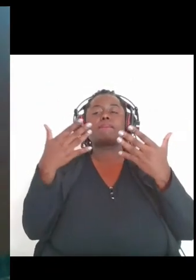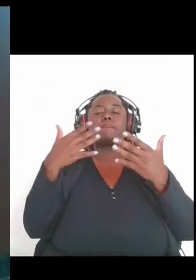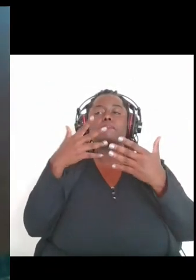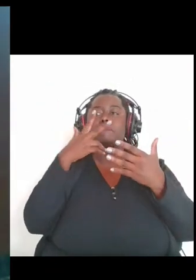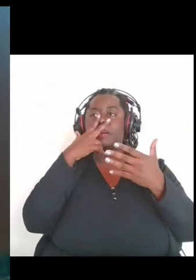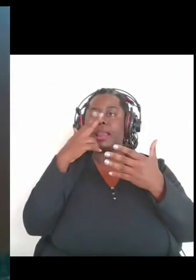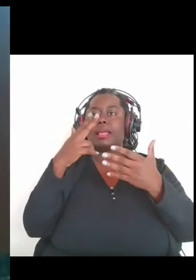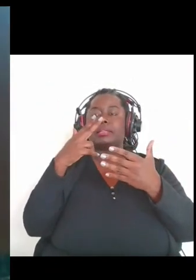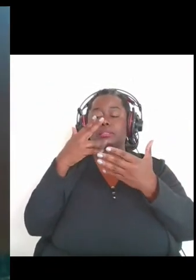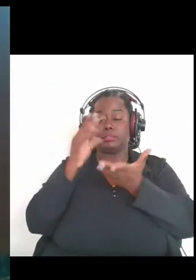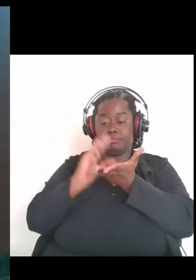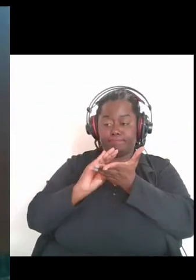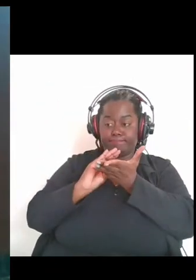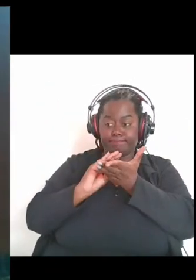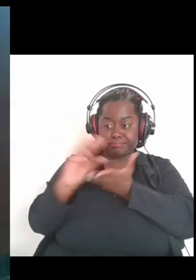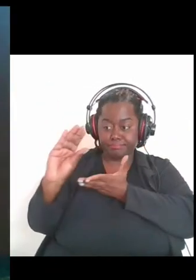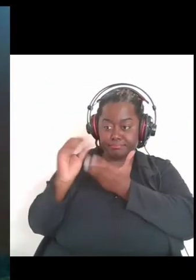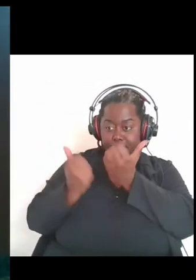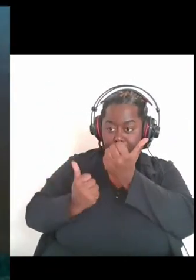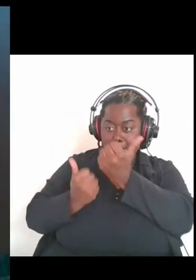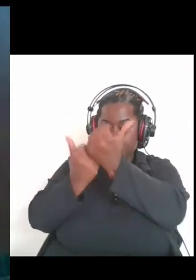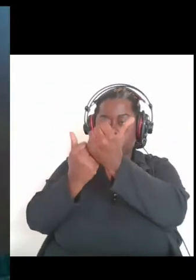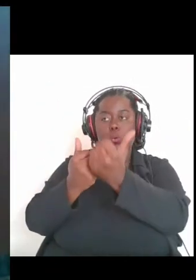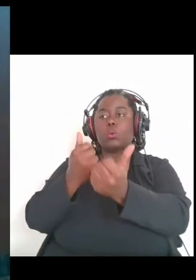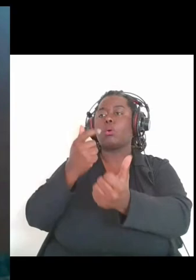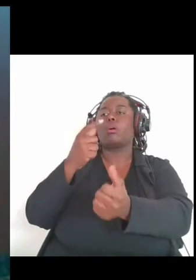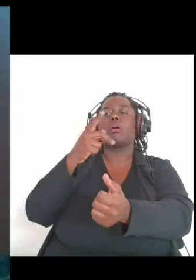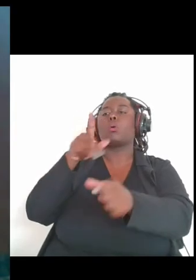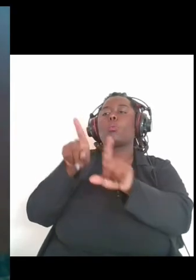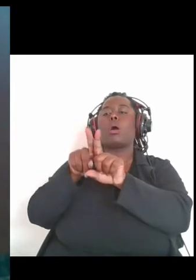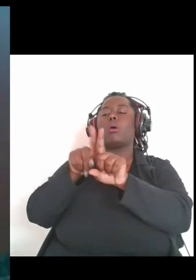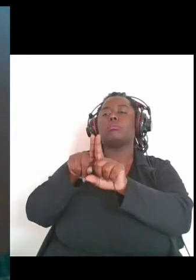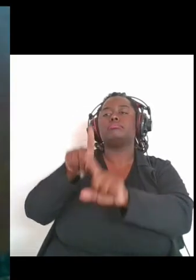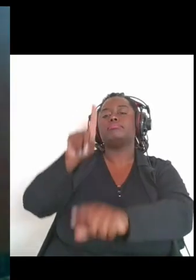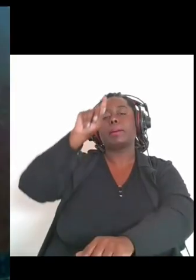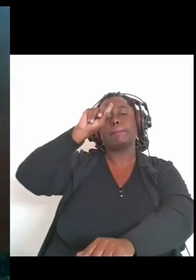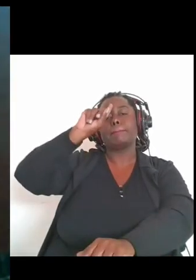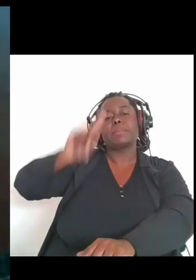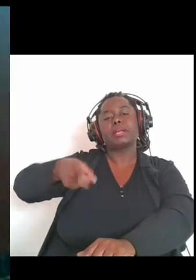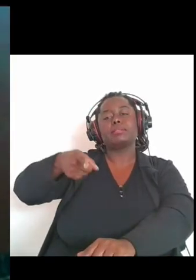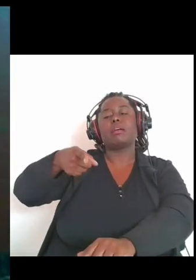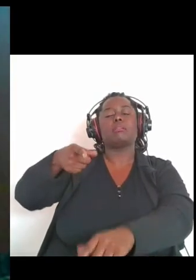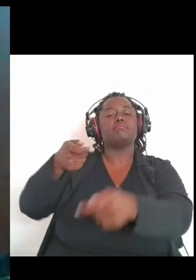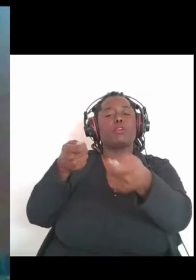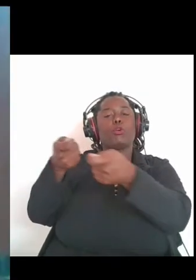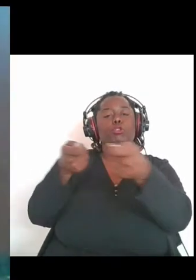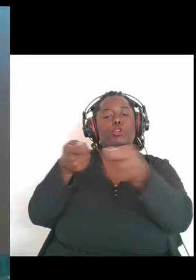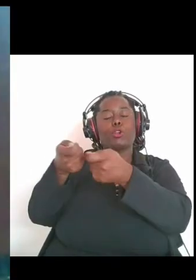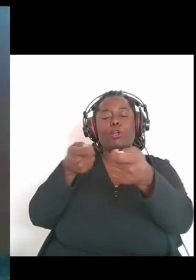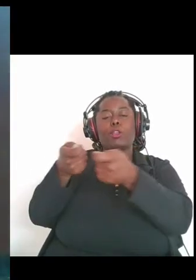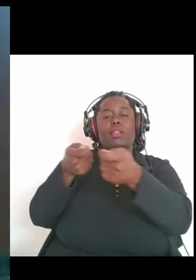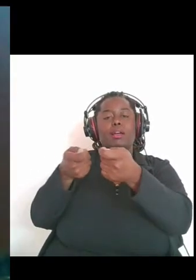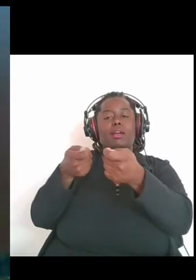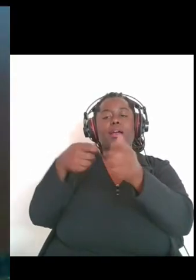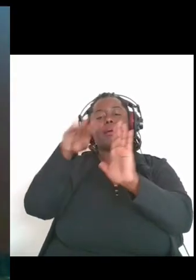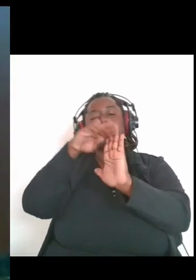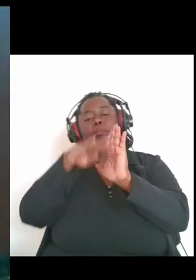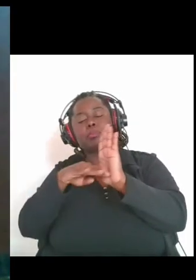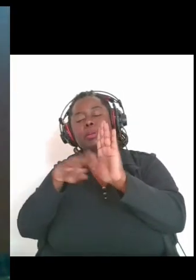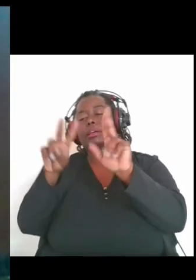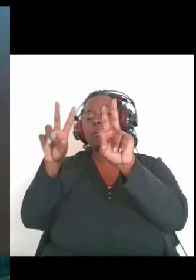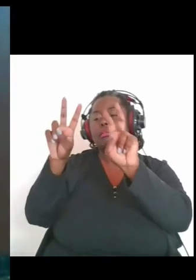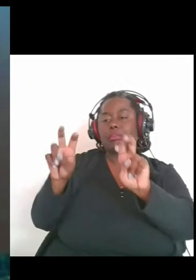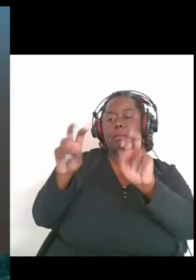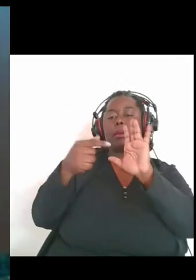and through the funding help they impose what we should do depending on